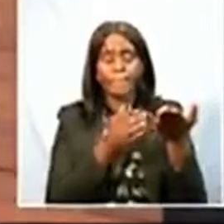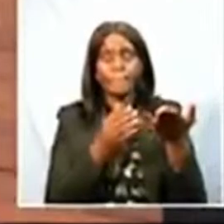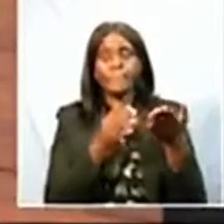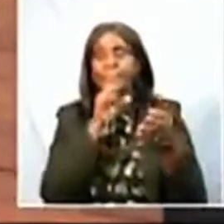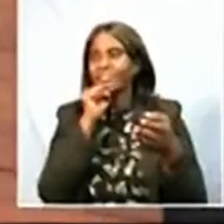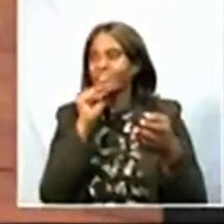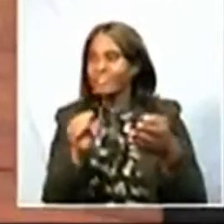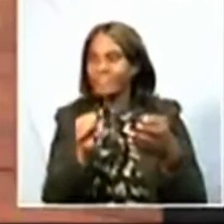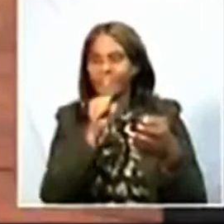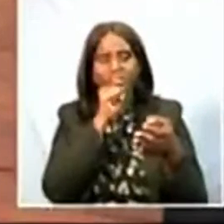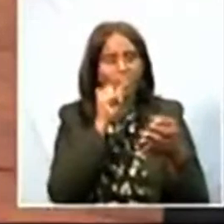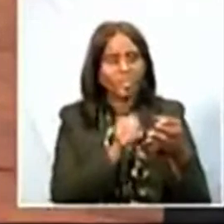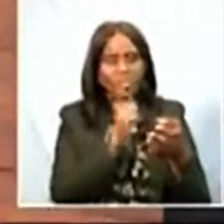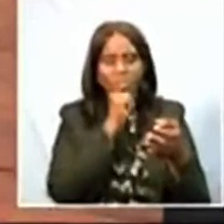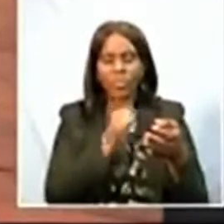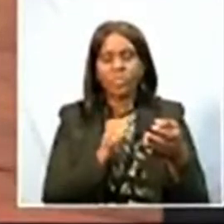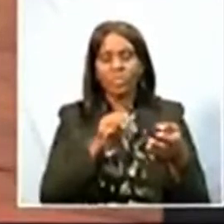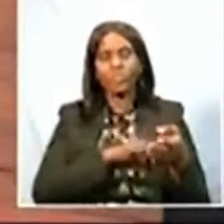overaged members